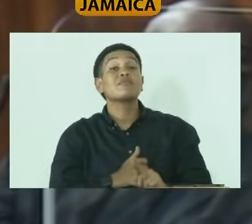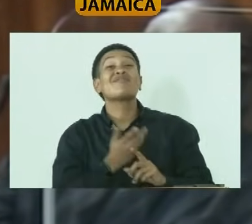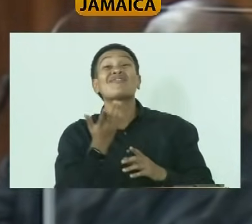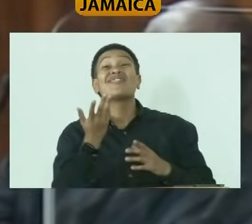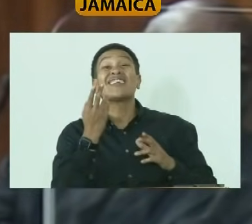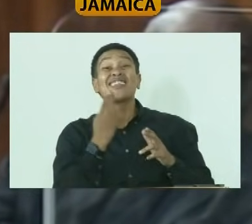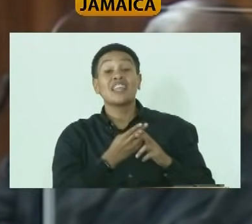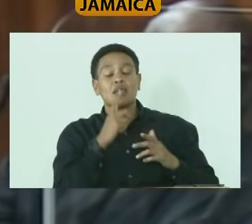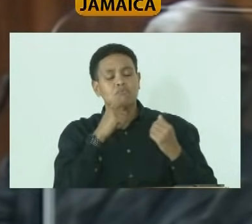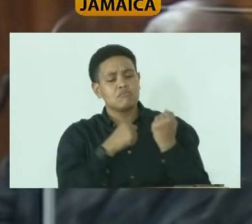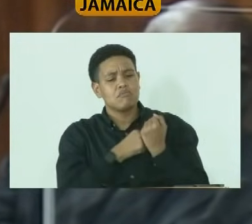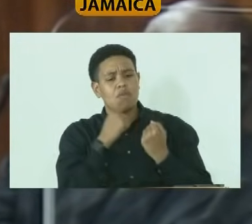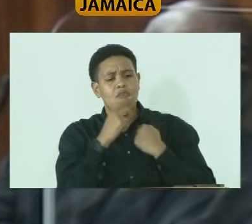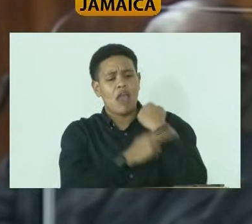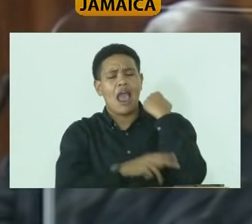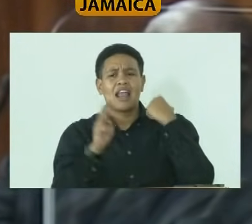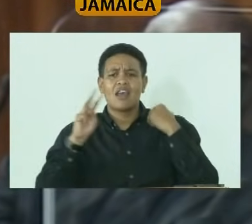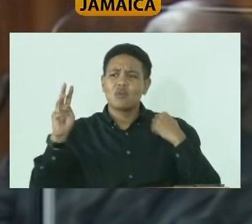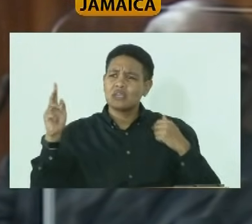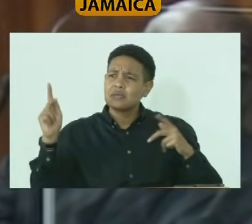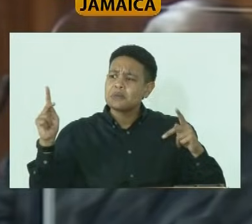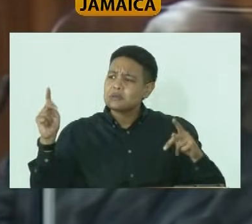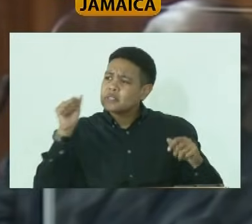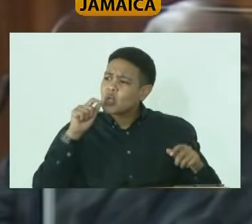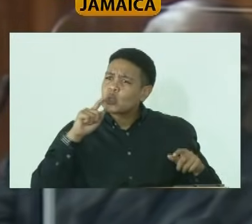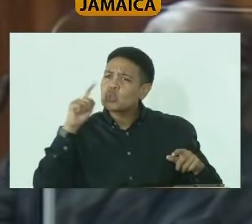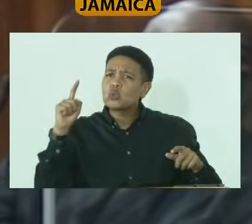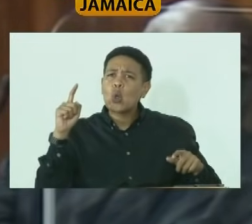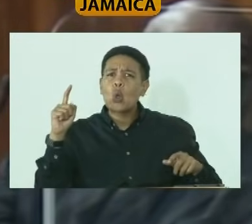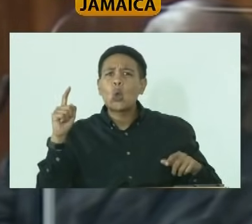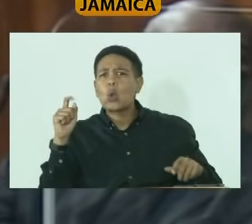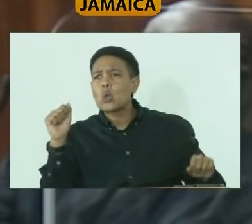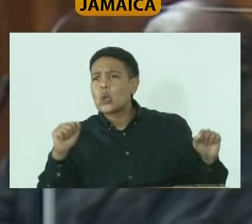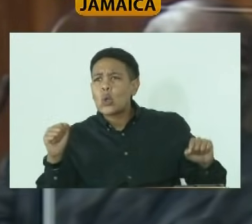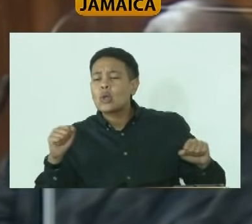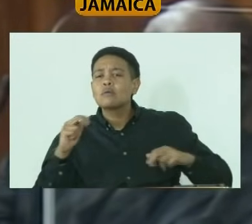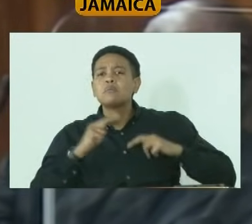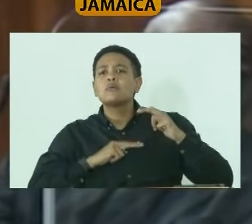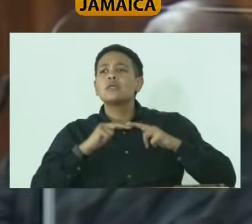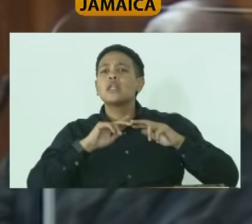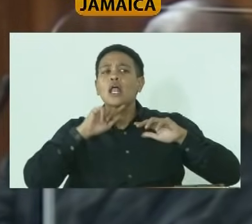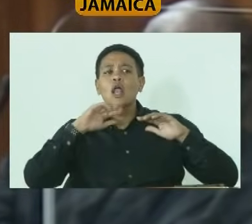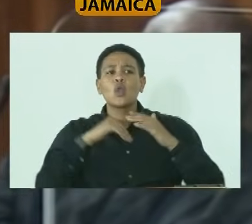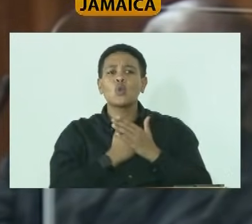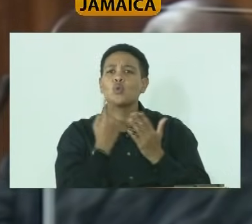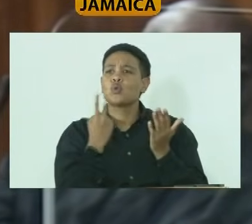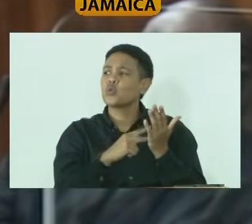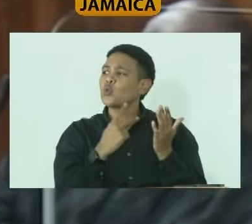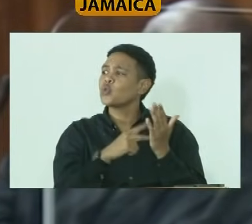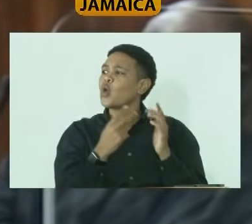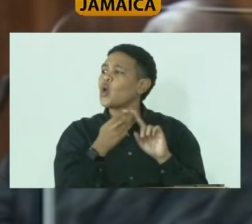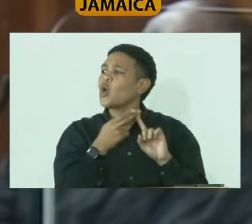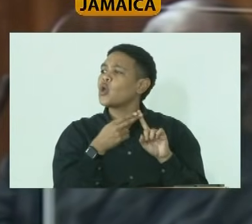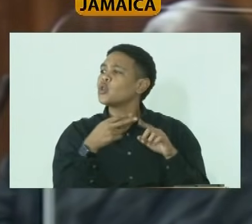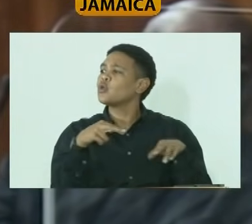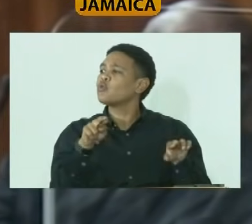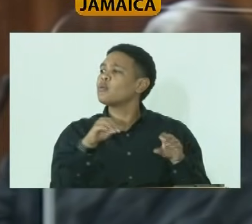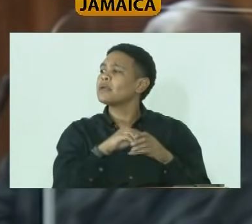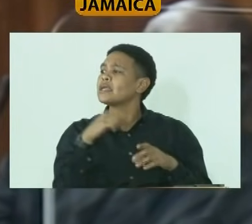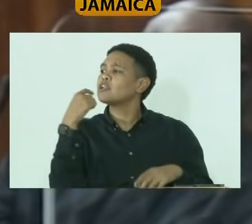in uncertainty, investors began construction on a brand new 2,000 hotel in Green